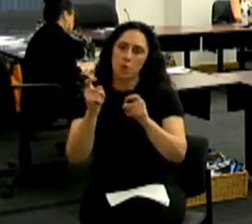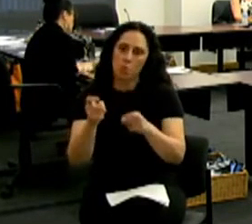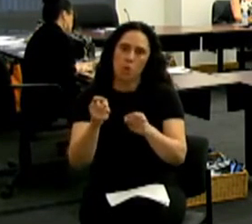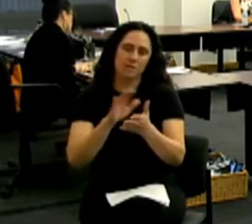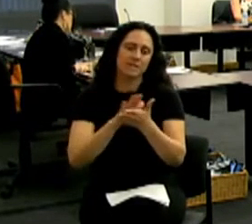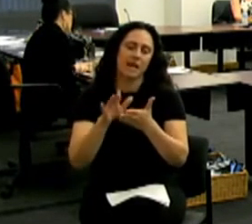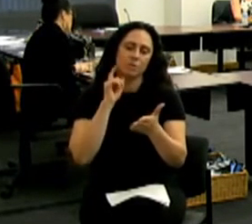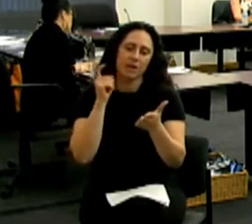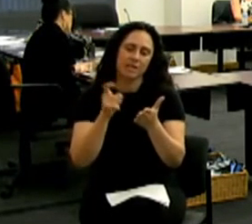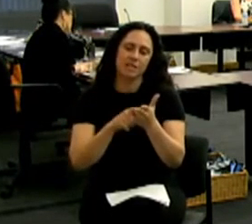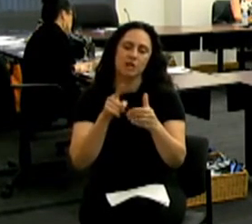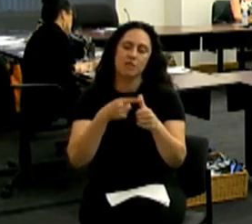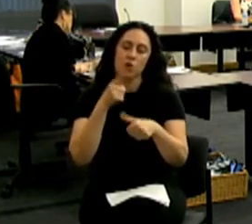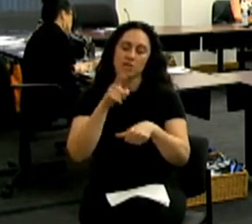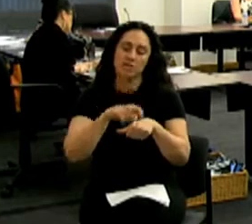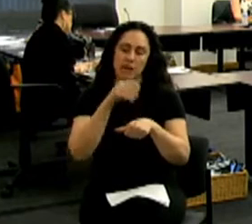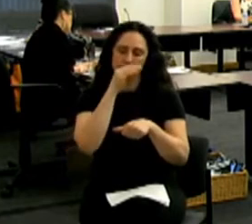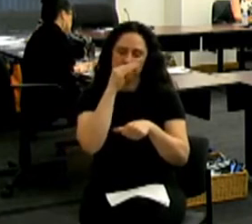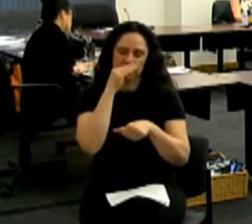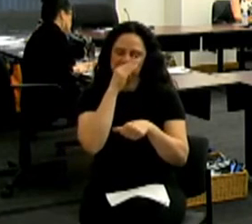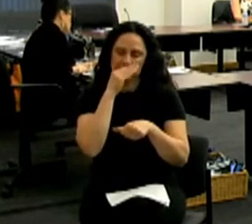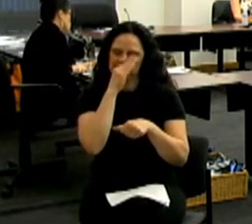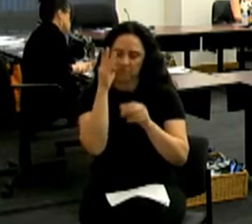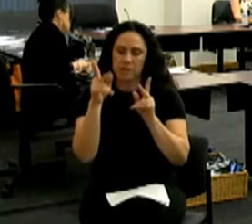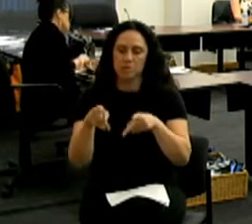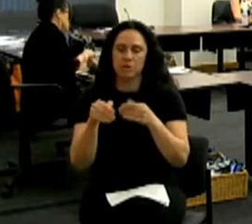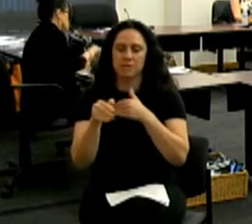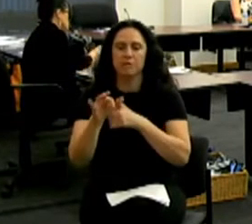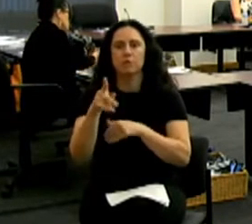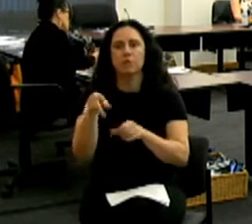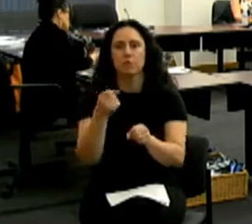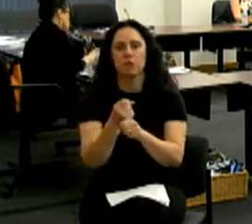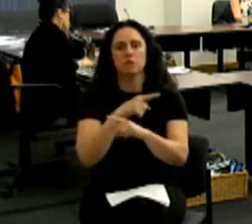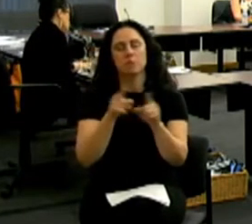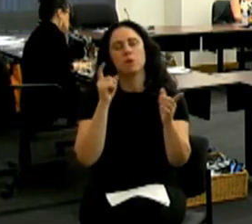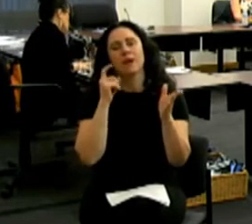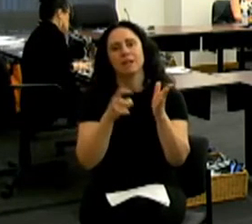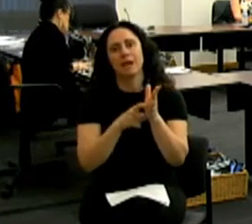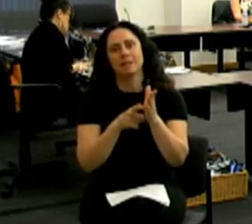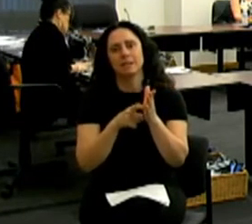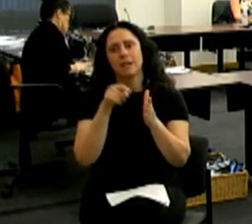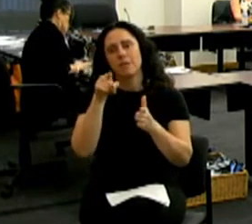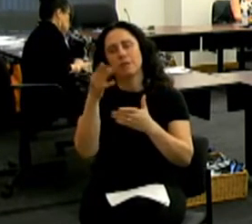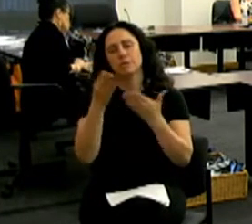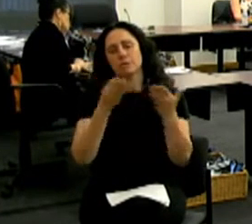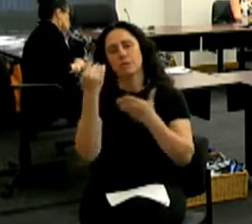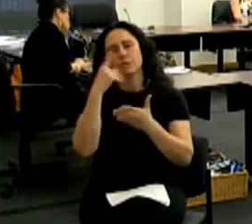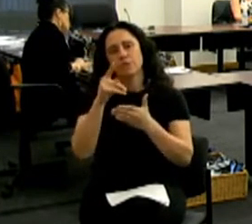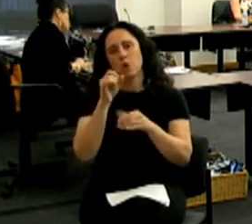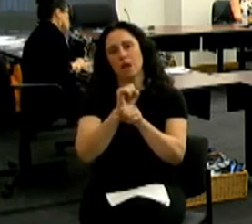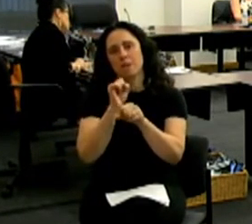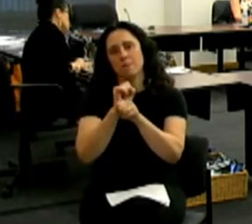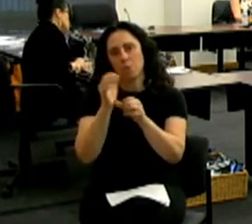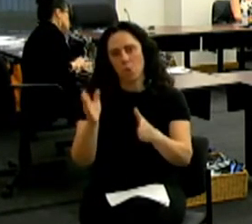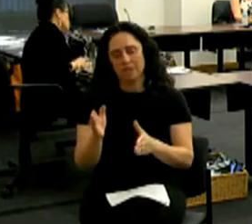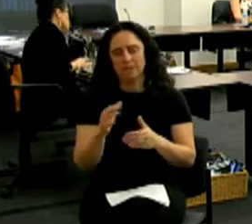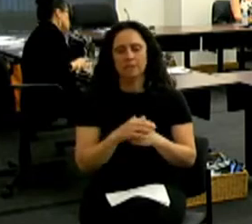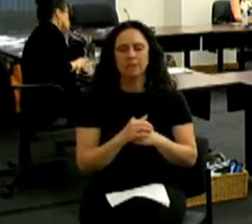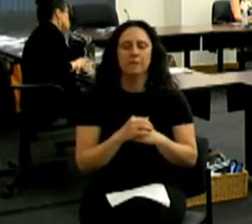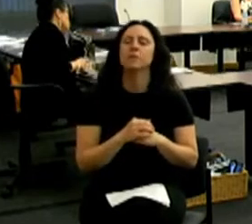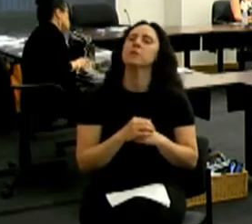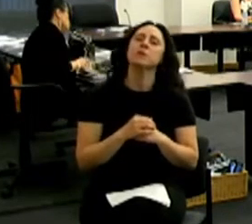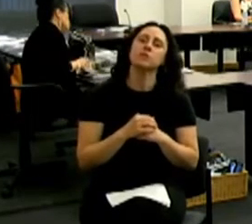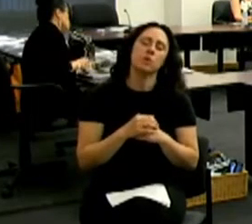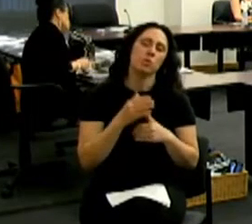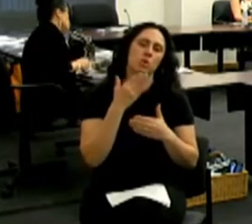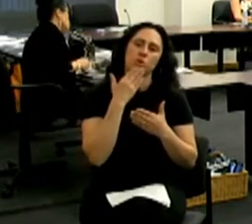nice recognition. It was the first time in person, I think after a couple years, but recognizing the years of service for our employees. So again,